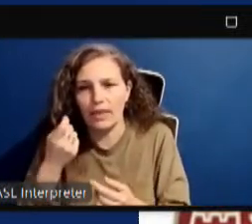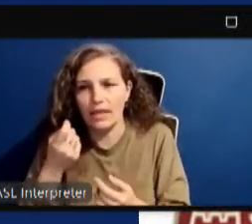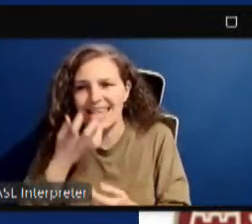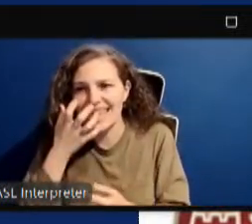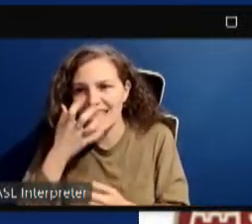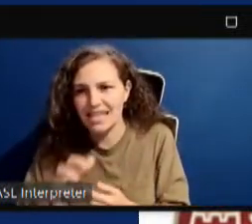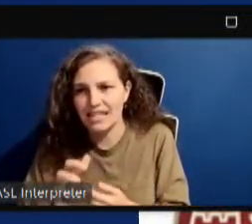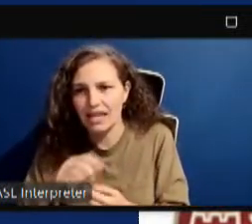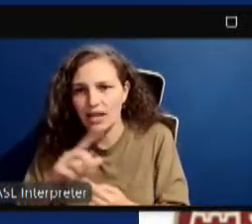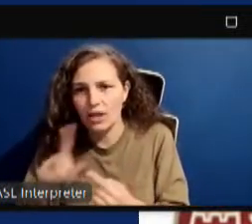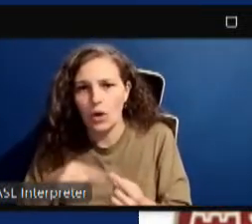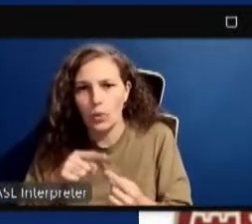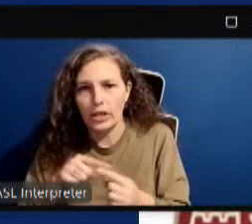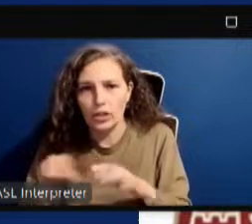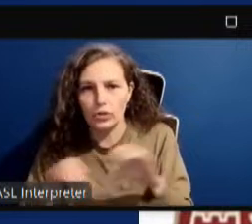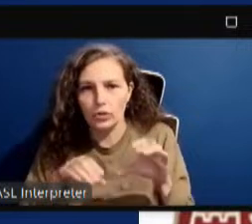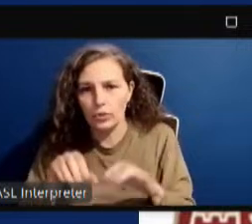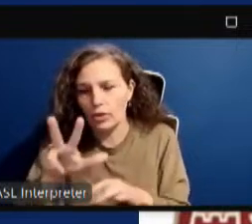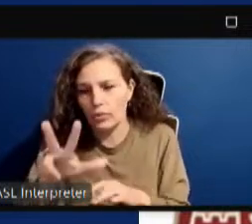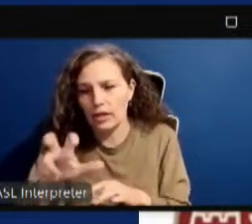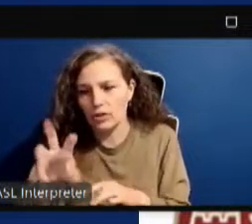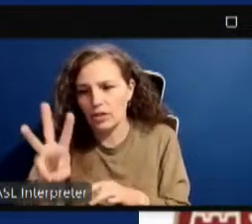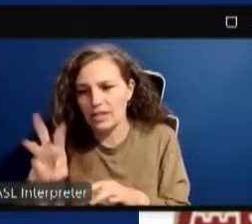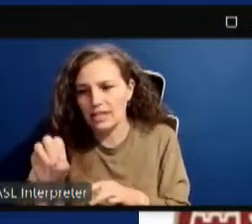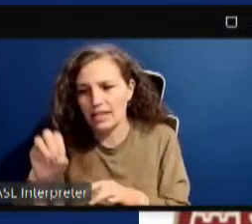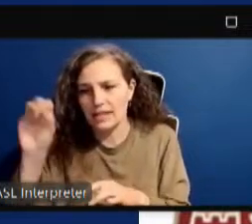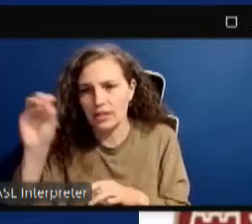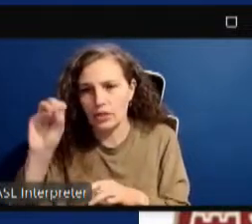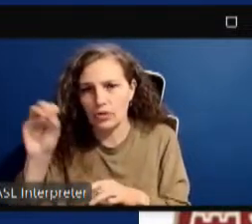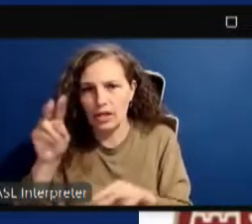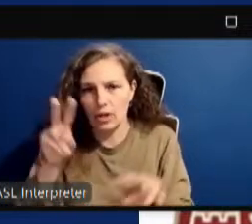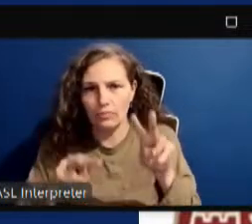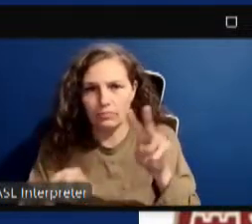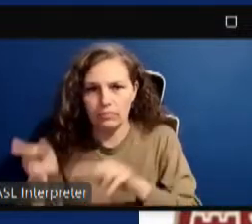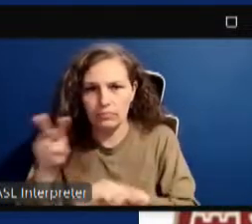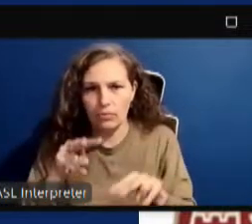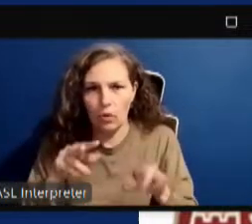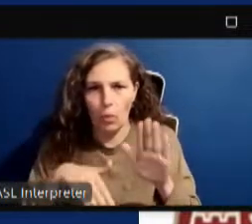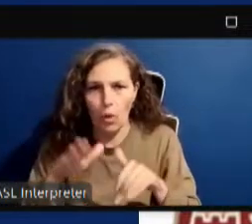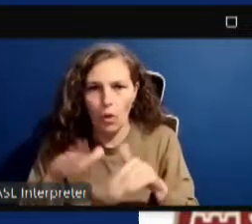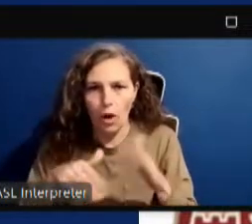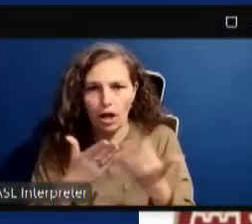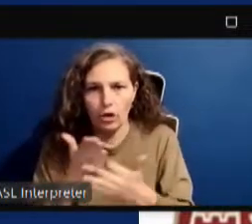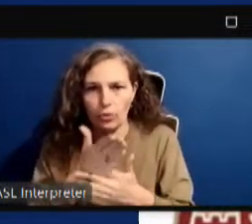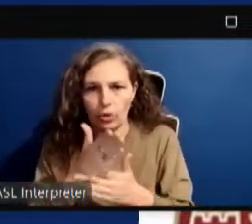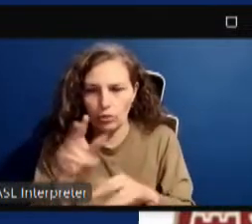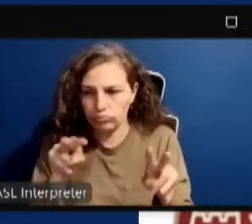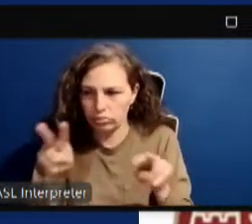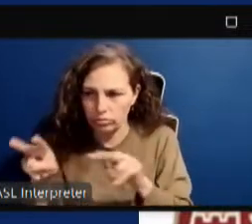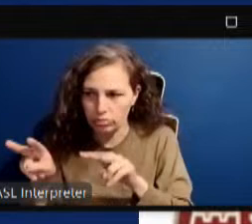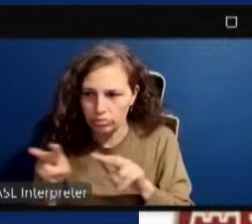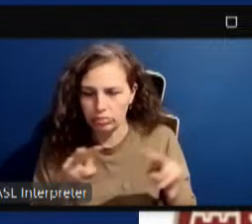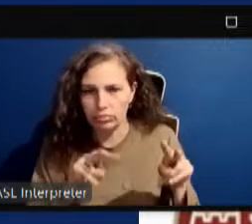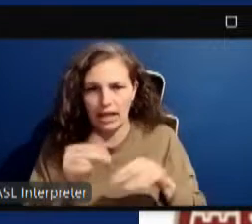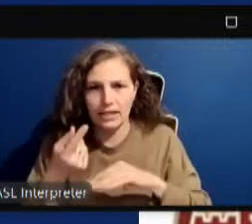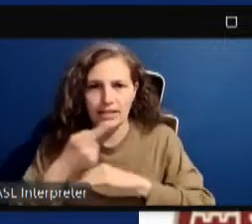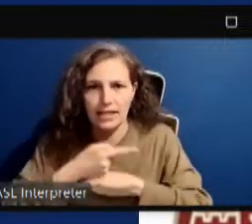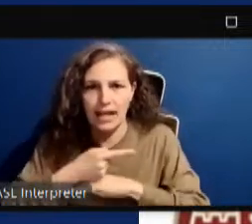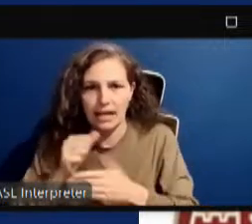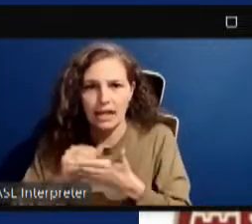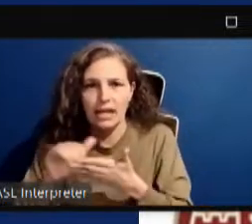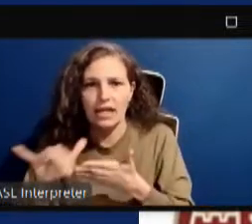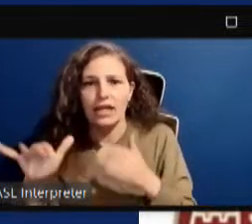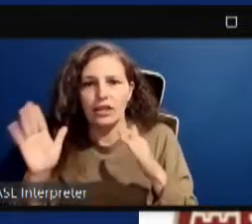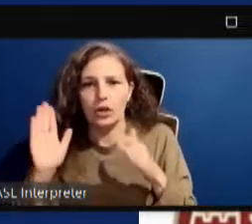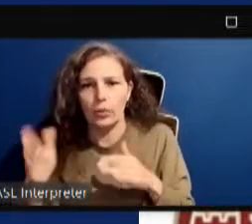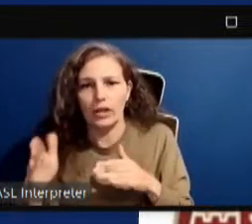the 360 walkthrough on the day of the debris removal, then there'll be an eligibility